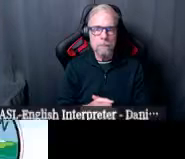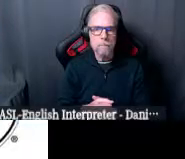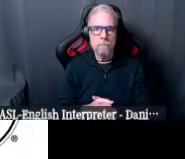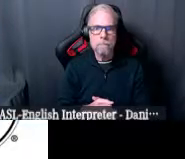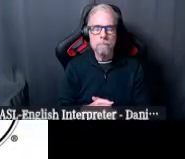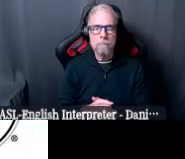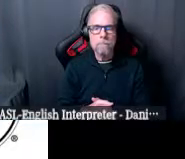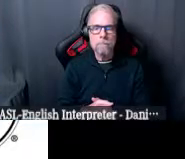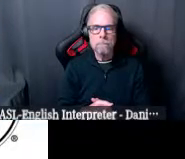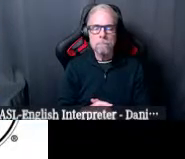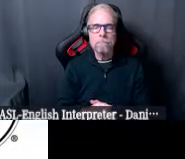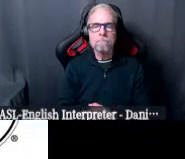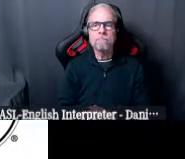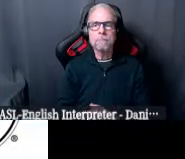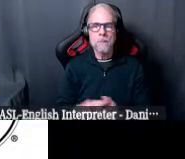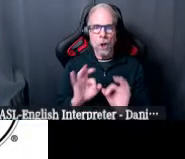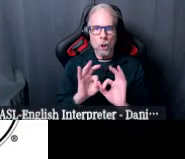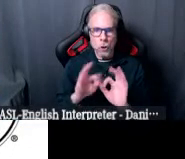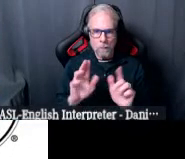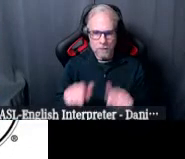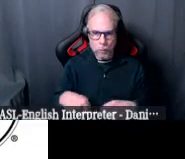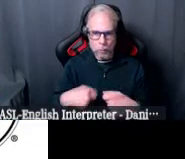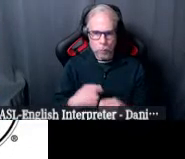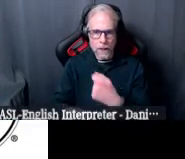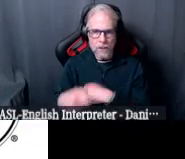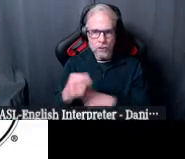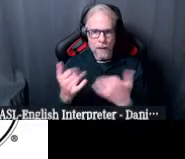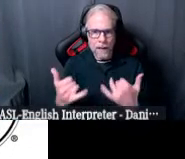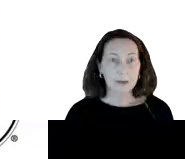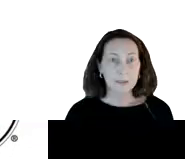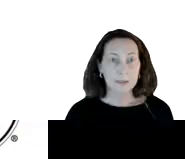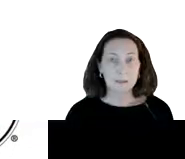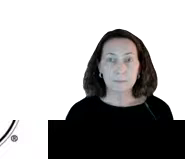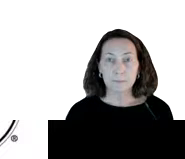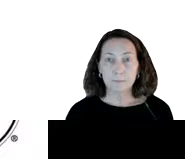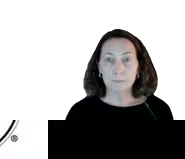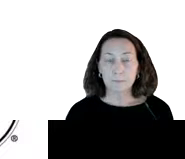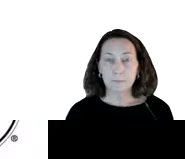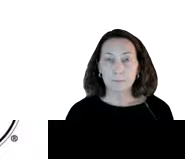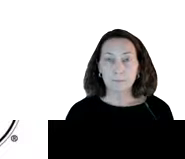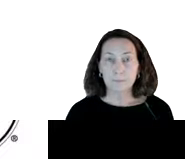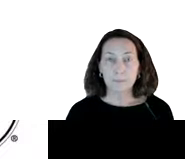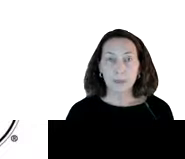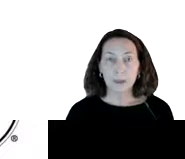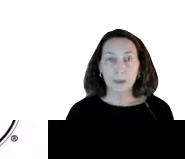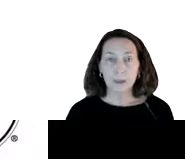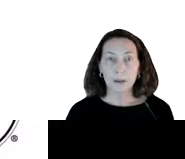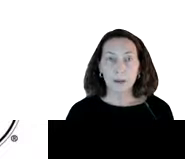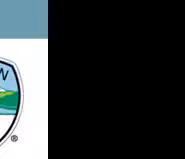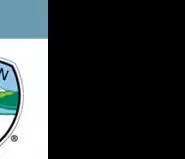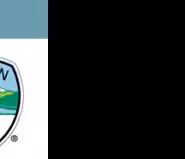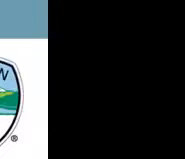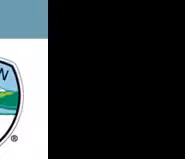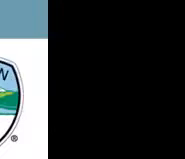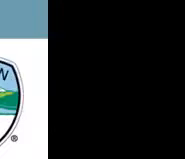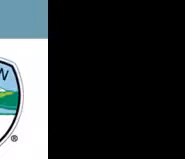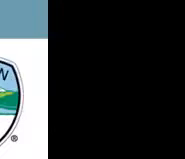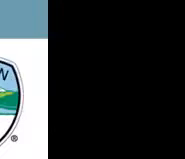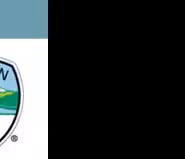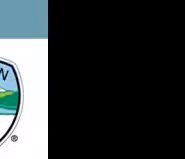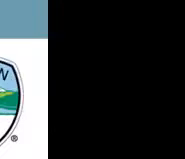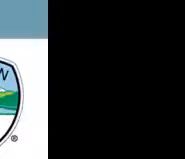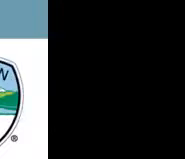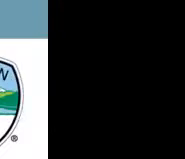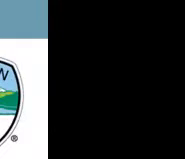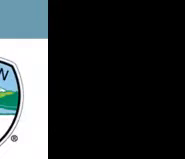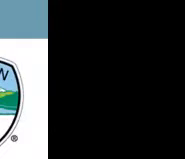1 second here as I go and change my. I was able to do that, Helena, so you can keep going. Perfect. Thank